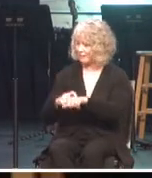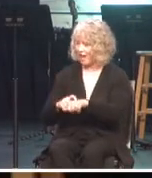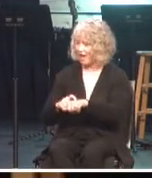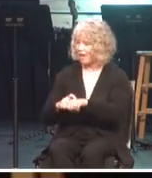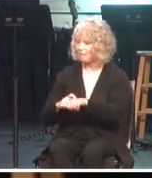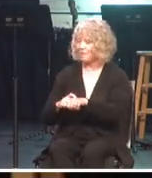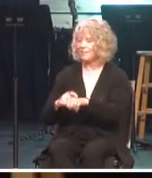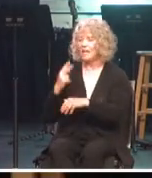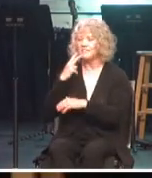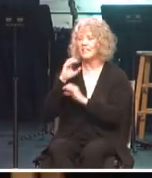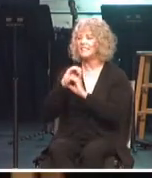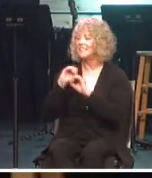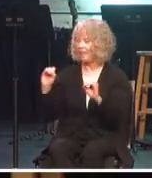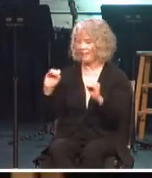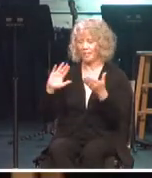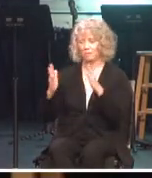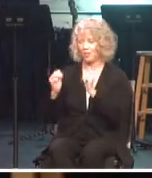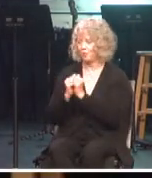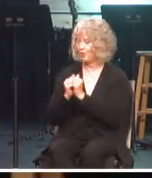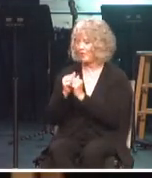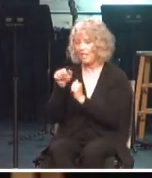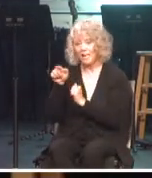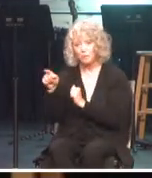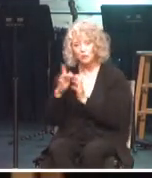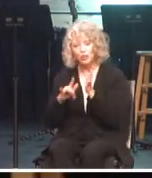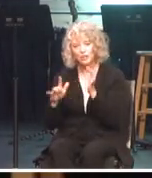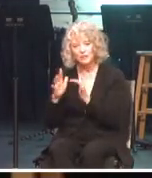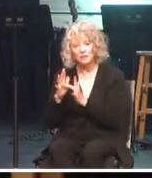John chapter 1 has set the stage for this.